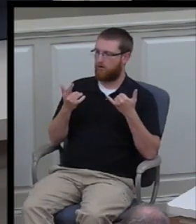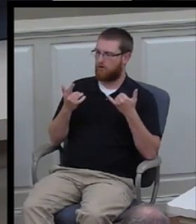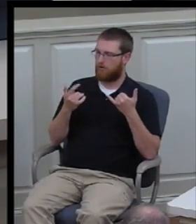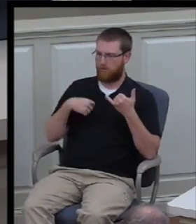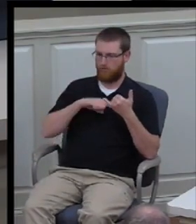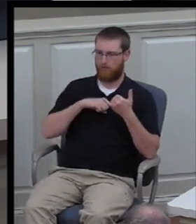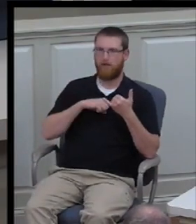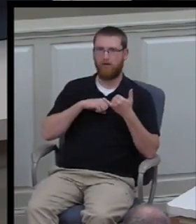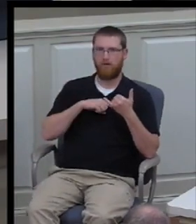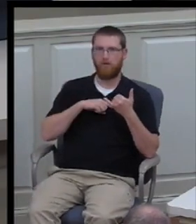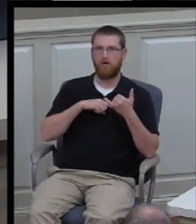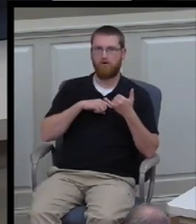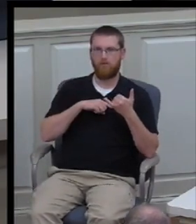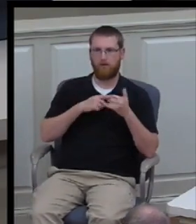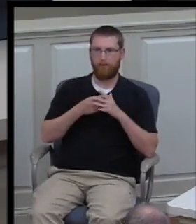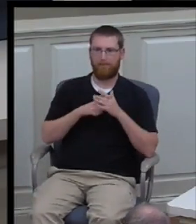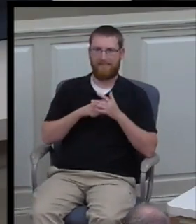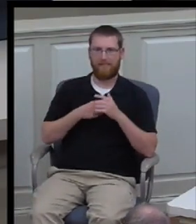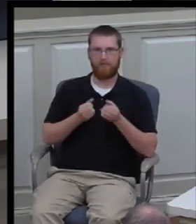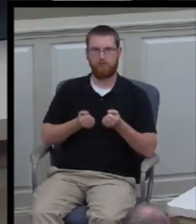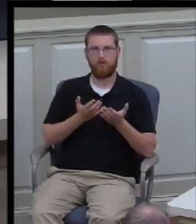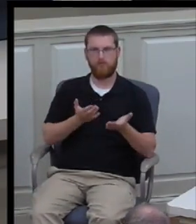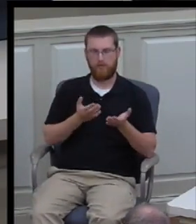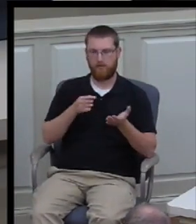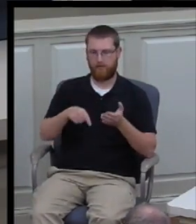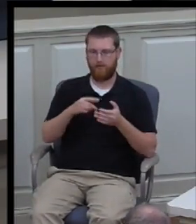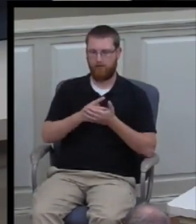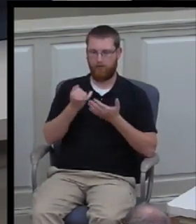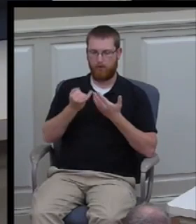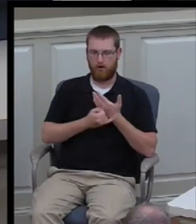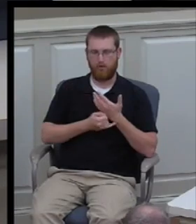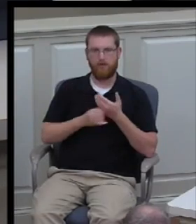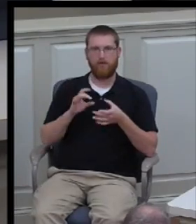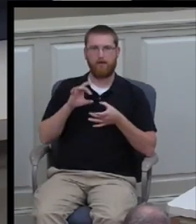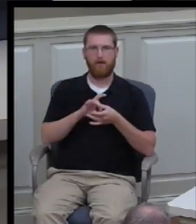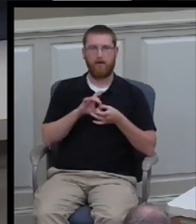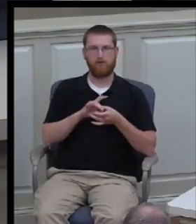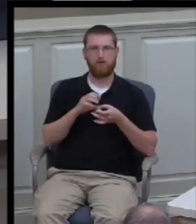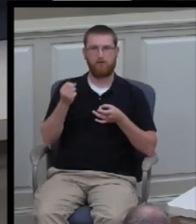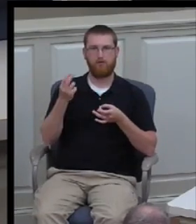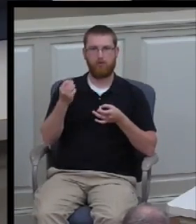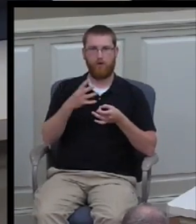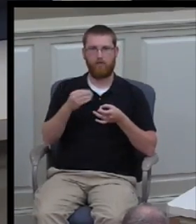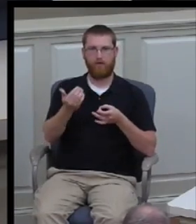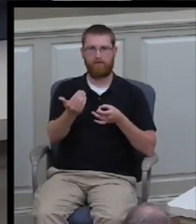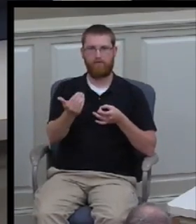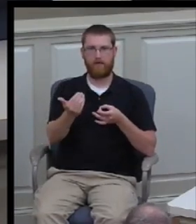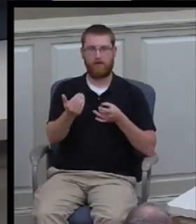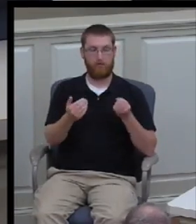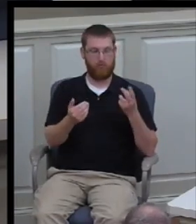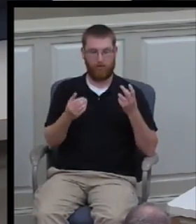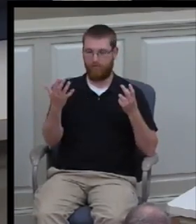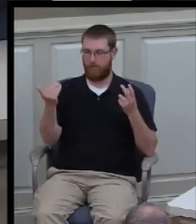where we are suggesting the beginning of this project is the connection of the 12 and the 15, where those come